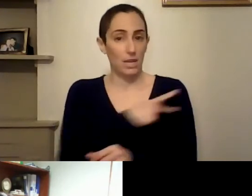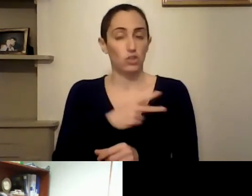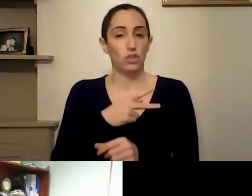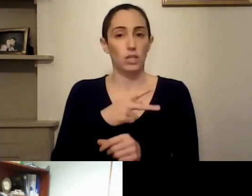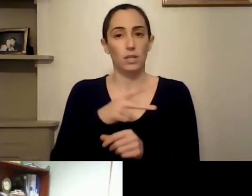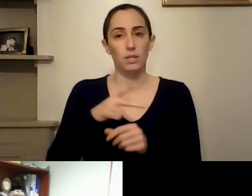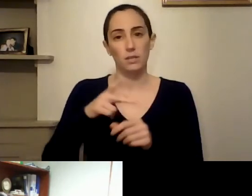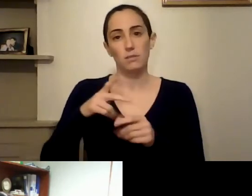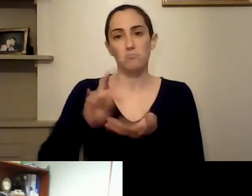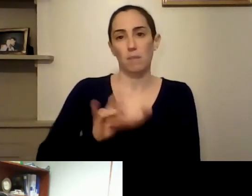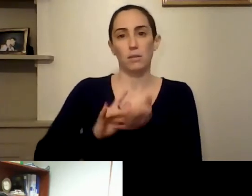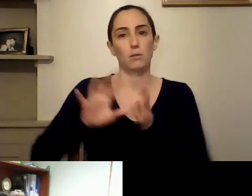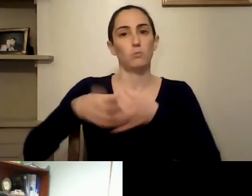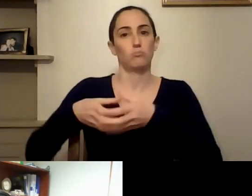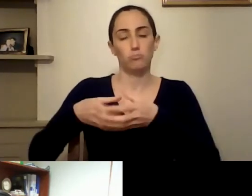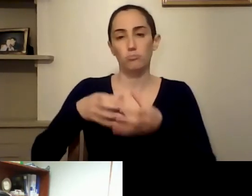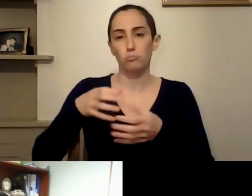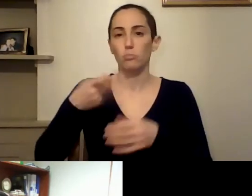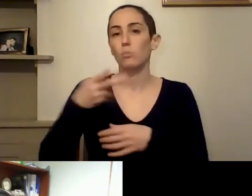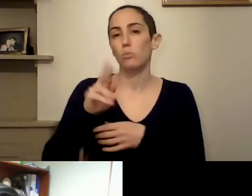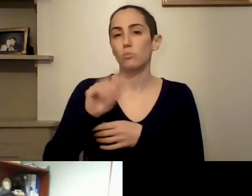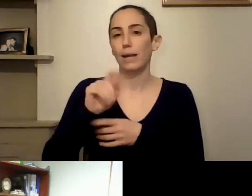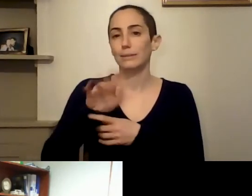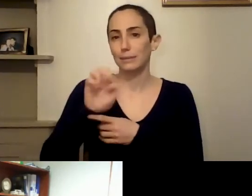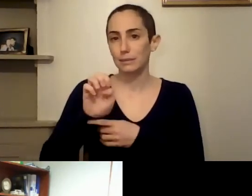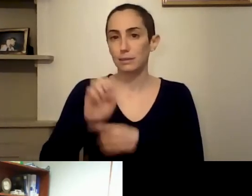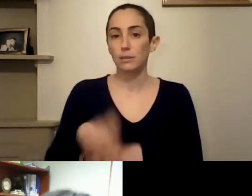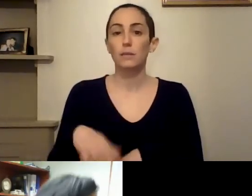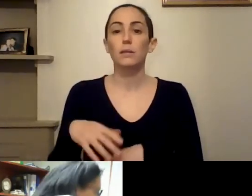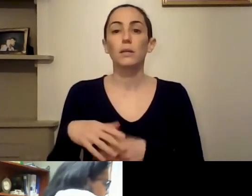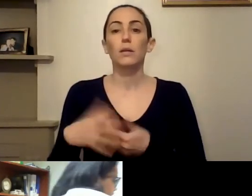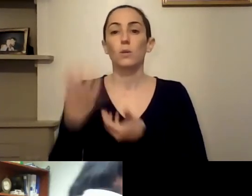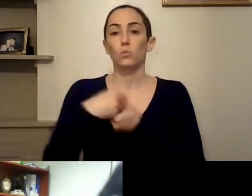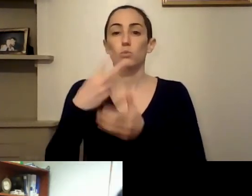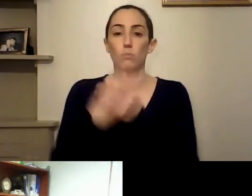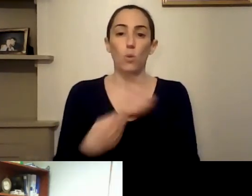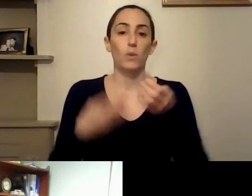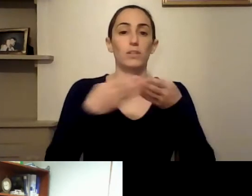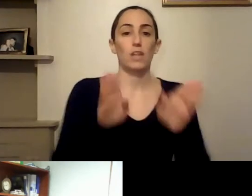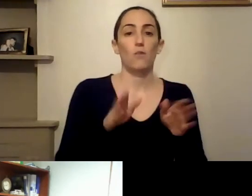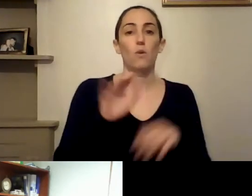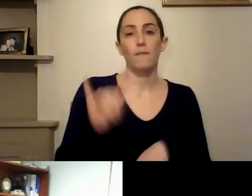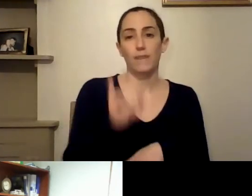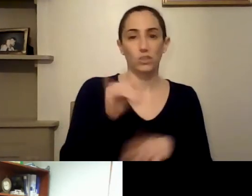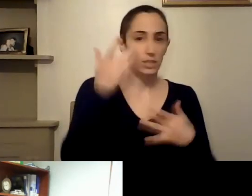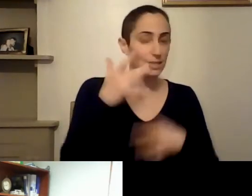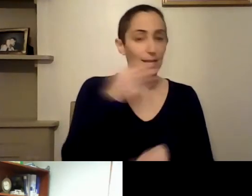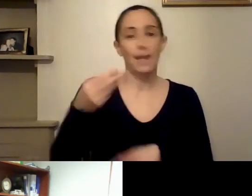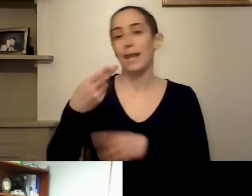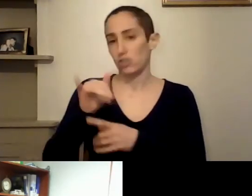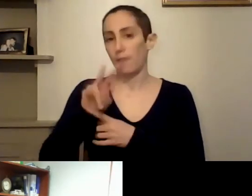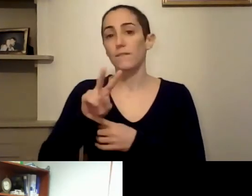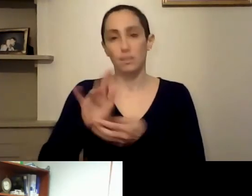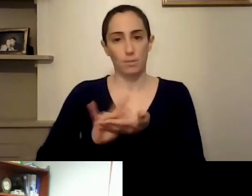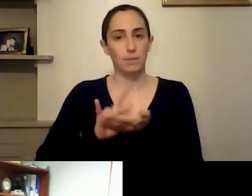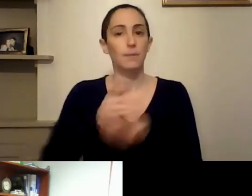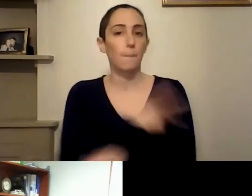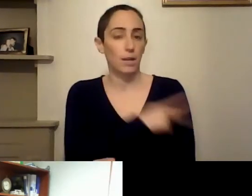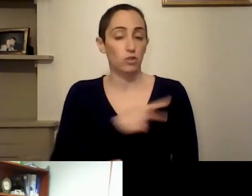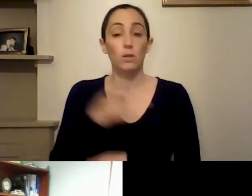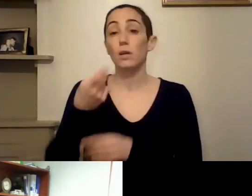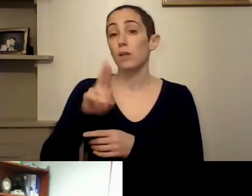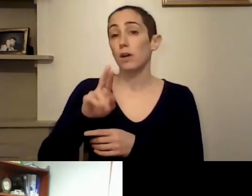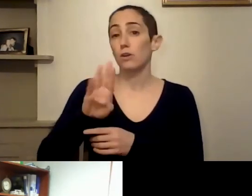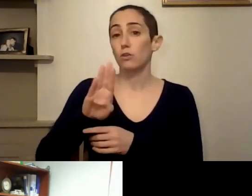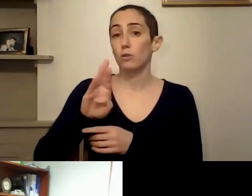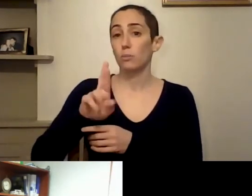practice comprised of both general infectious diseases and HIV medicine patients. Dr. Branch is also a New